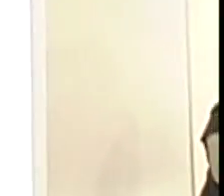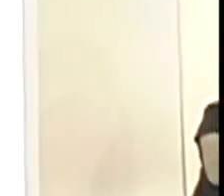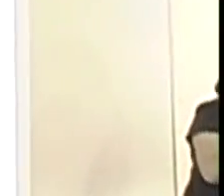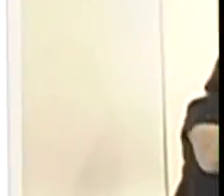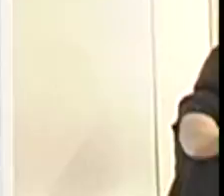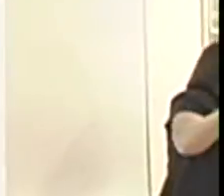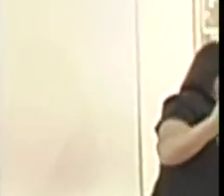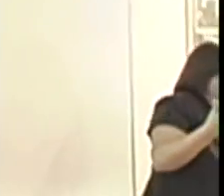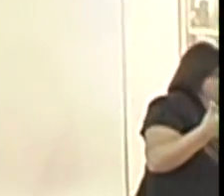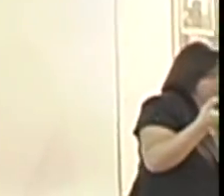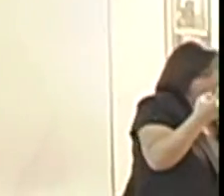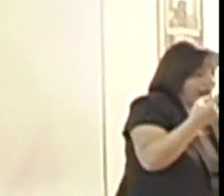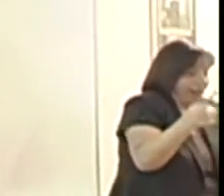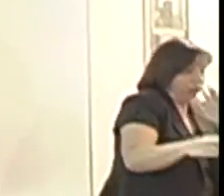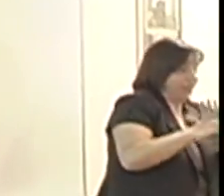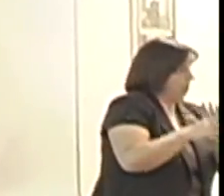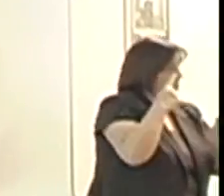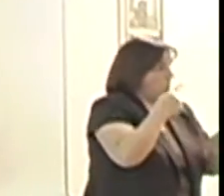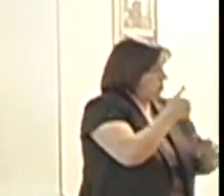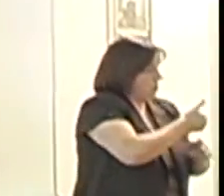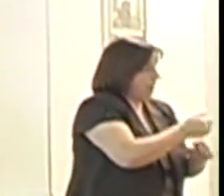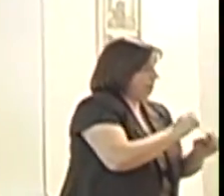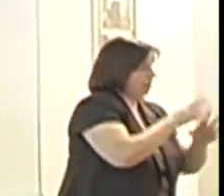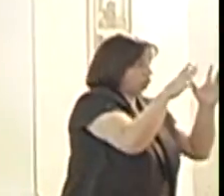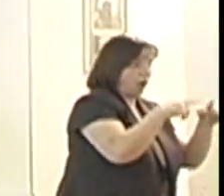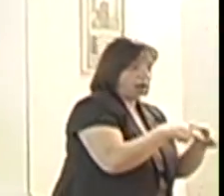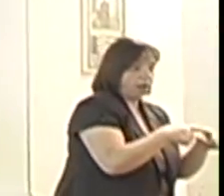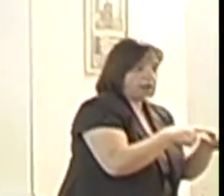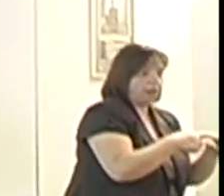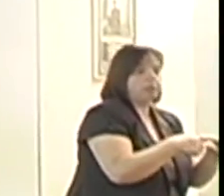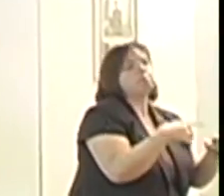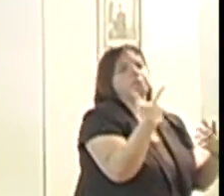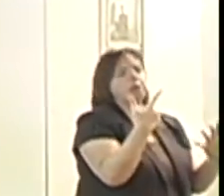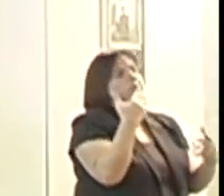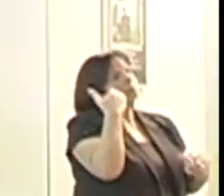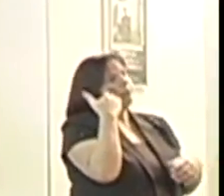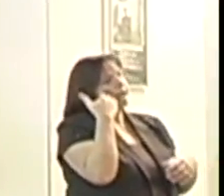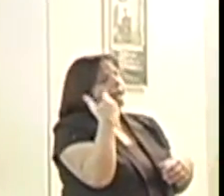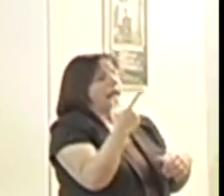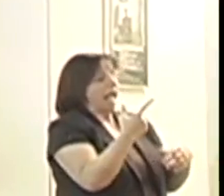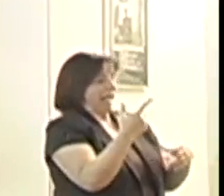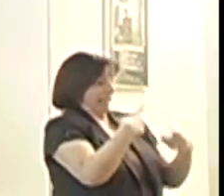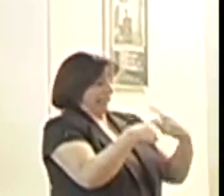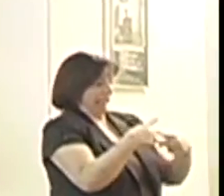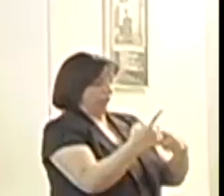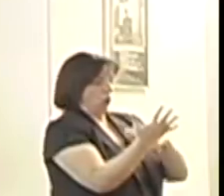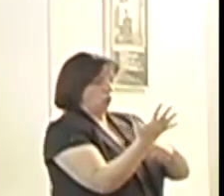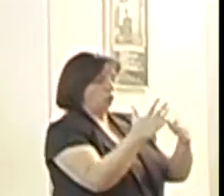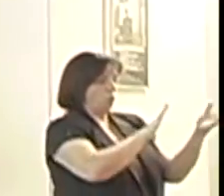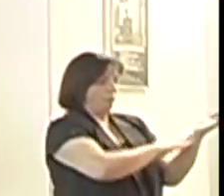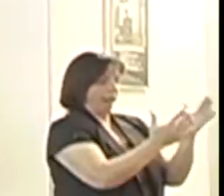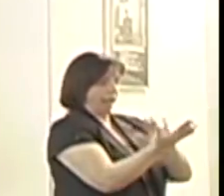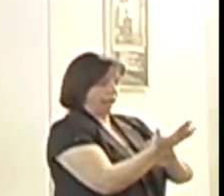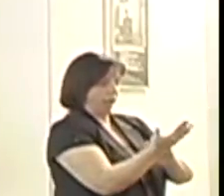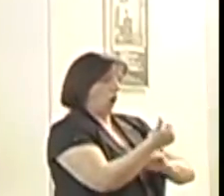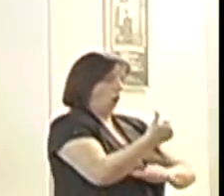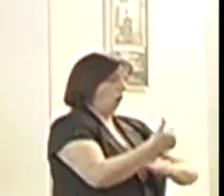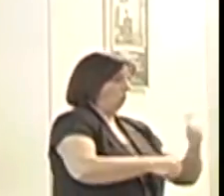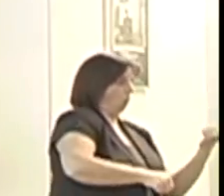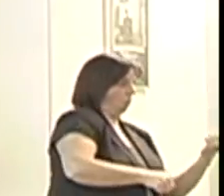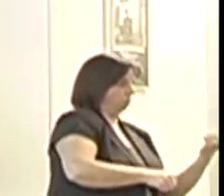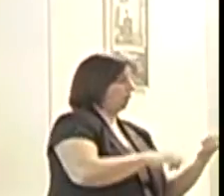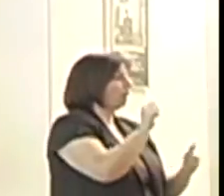child's capacity. So we identify a class of signs that have two-handed alternatives in